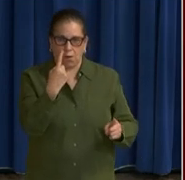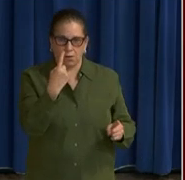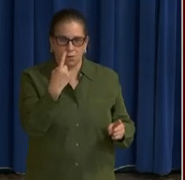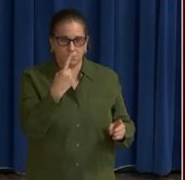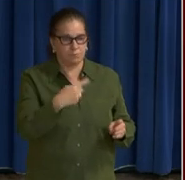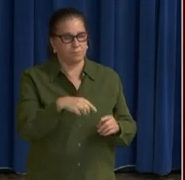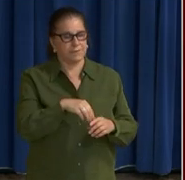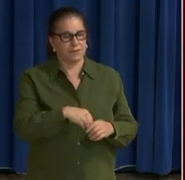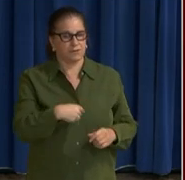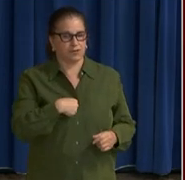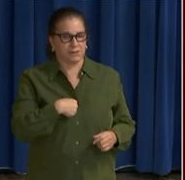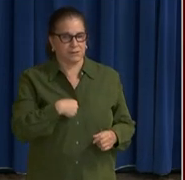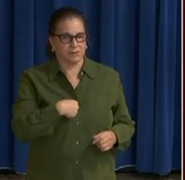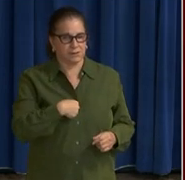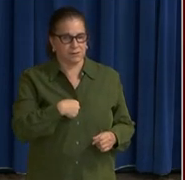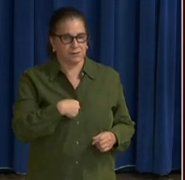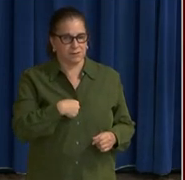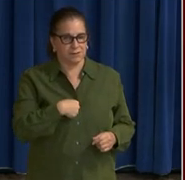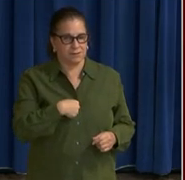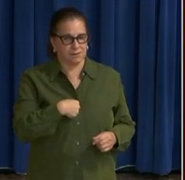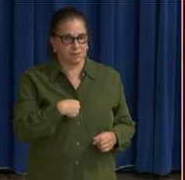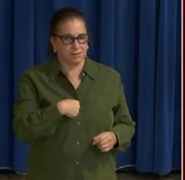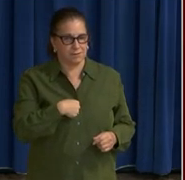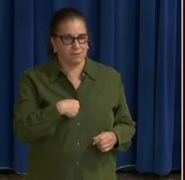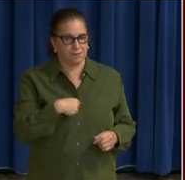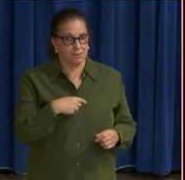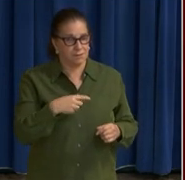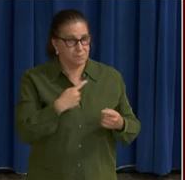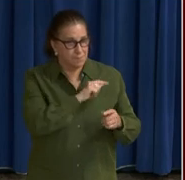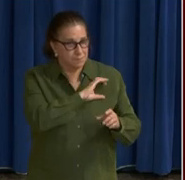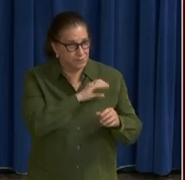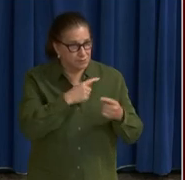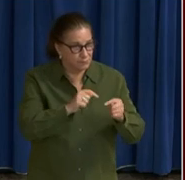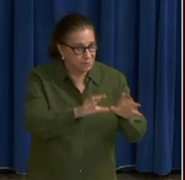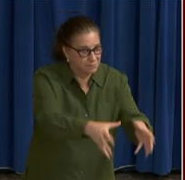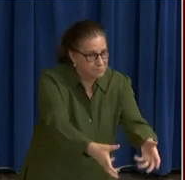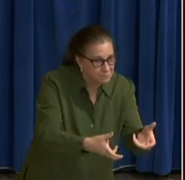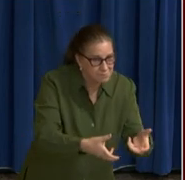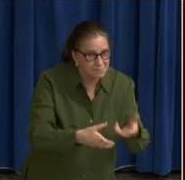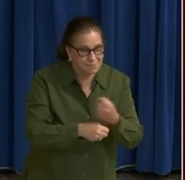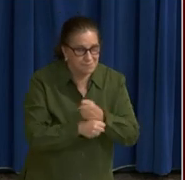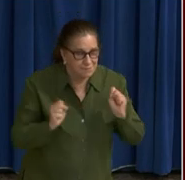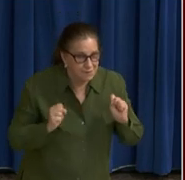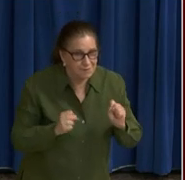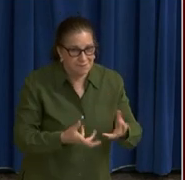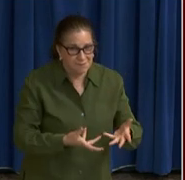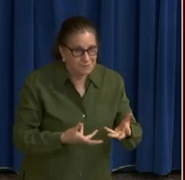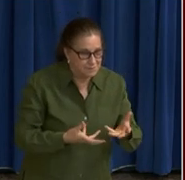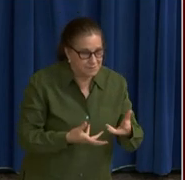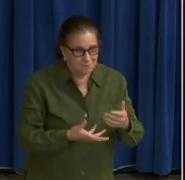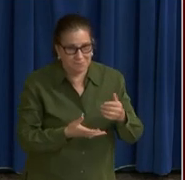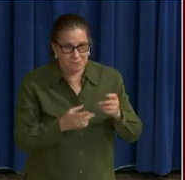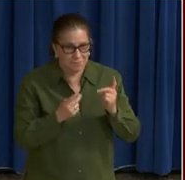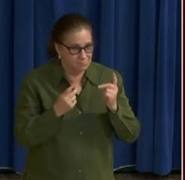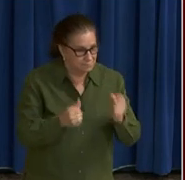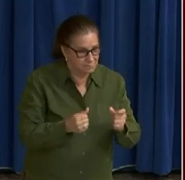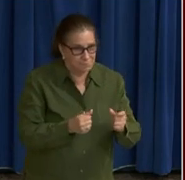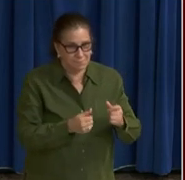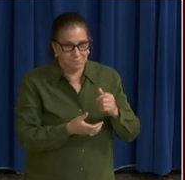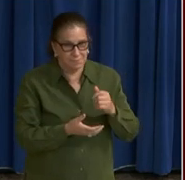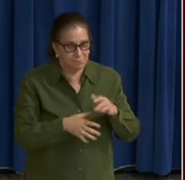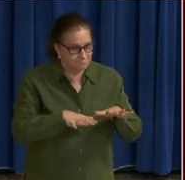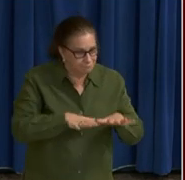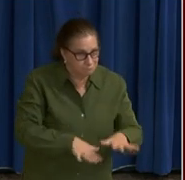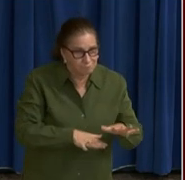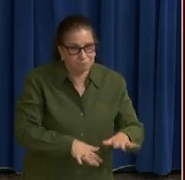Officers initiated first aid to the man, and members of the DC Fire and EMS transported him to a local hospital where he was pronounced